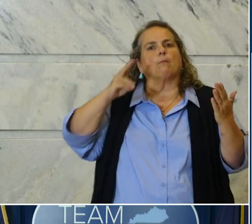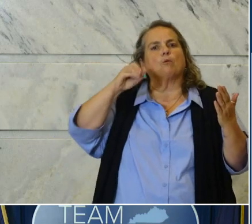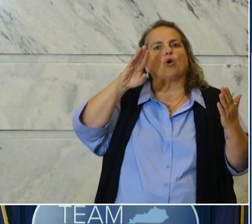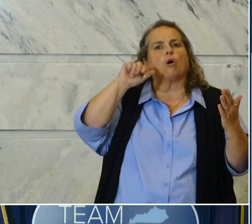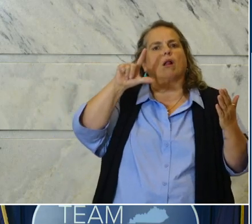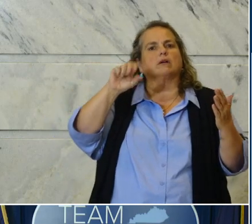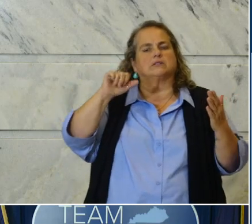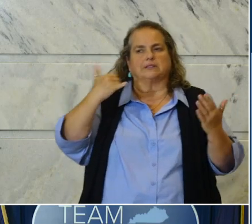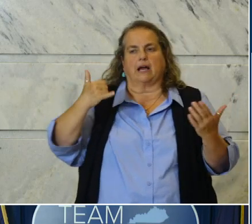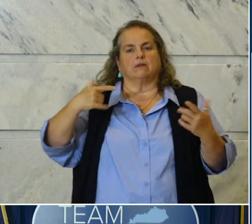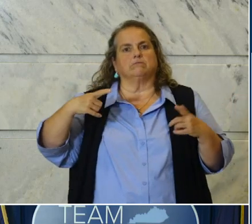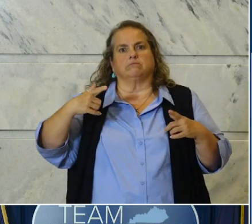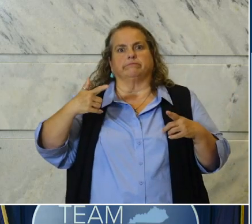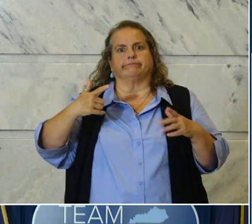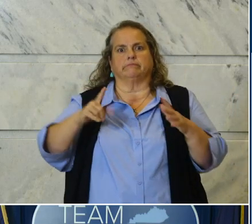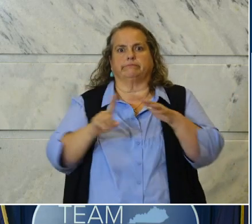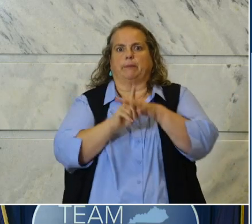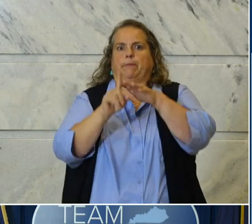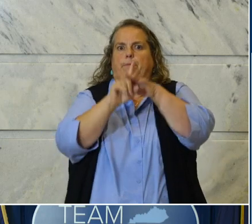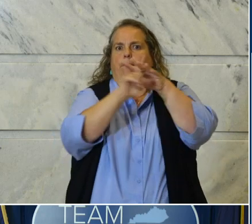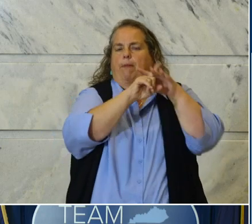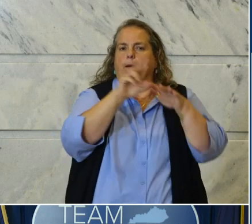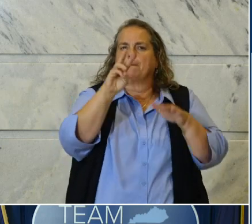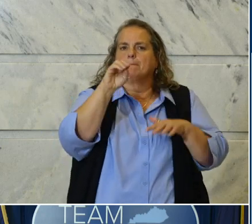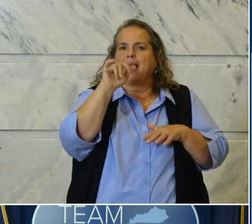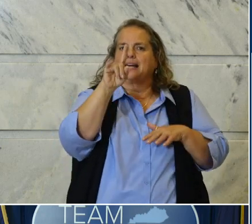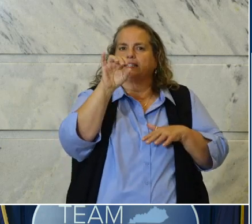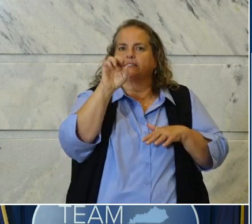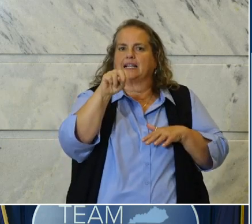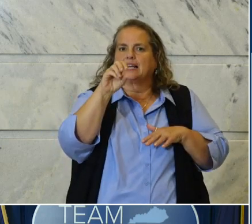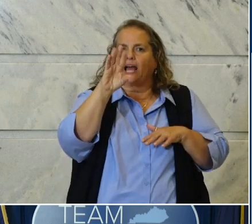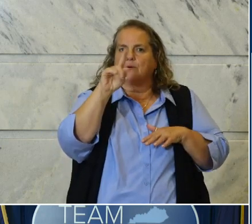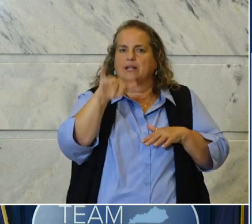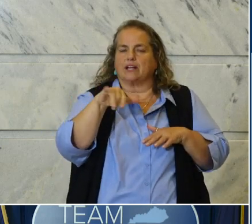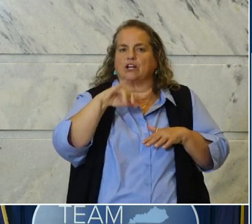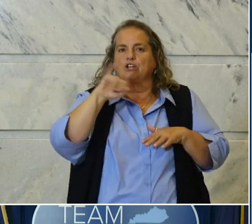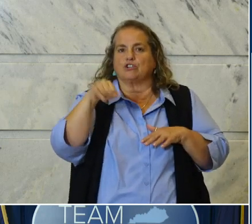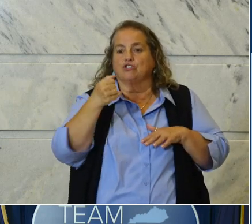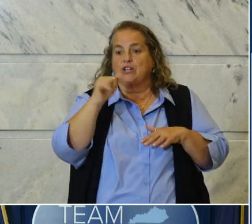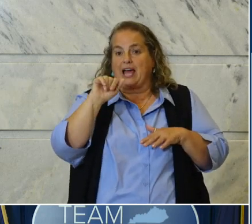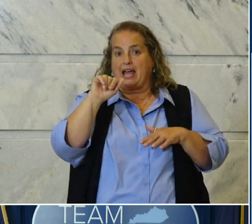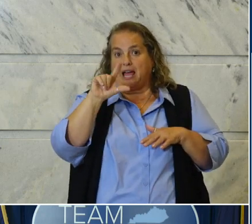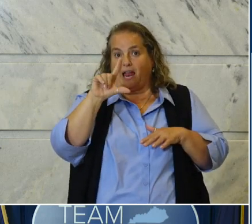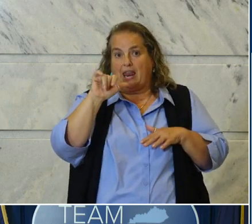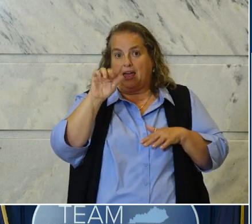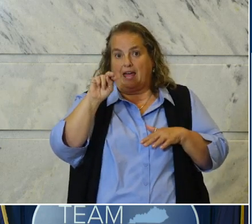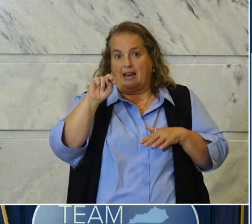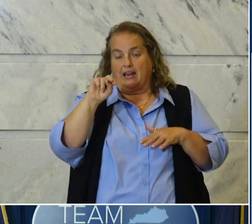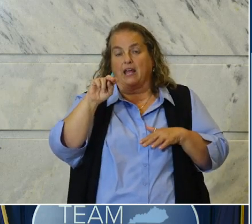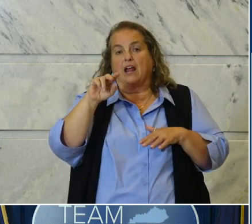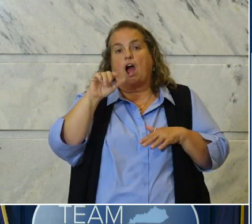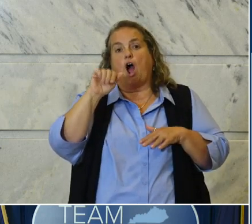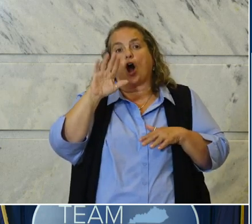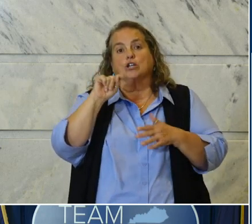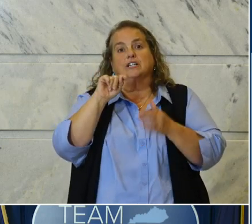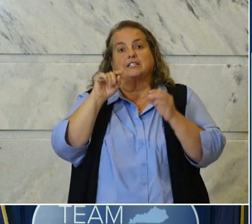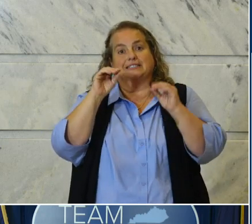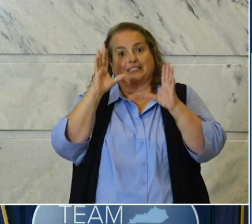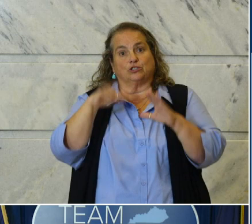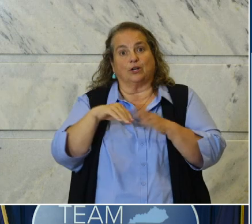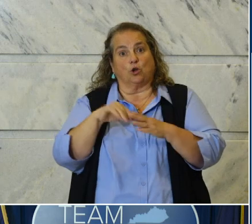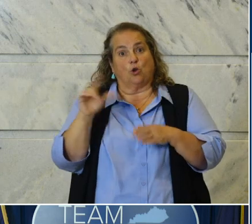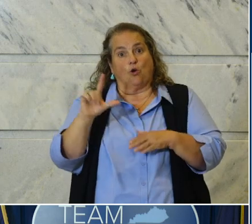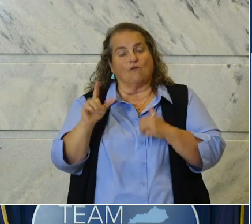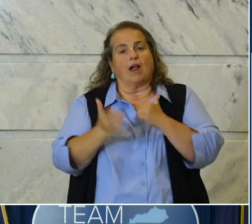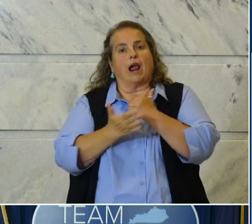Madison County. And Jalen, a preschool elementary art teacher in Louisville, is